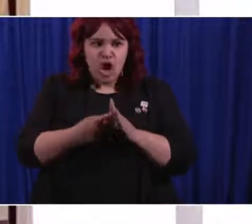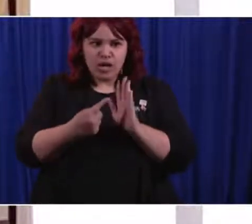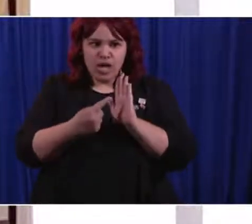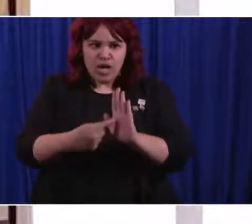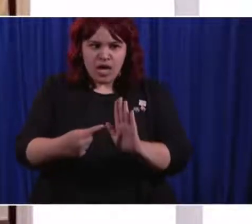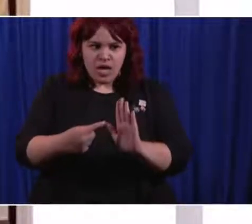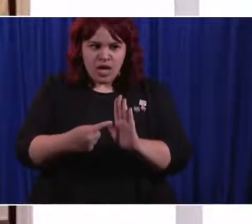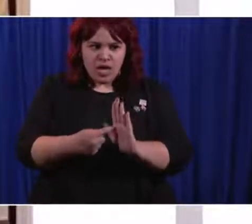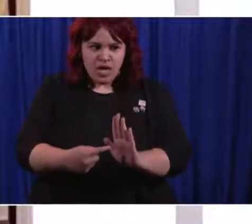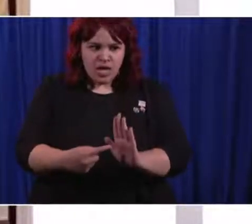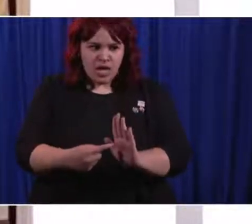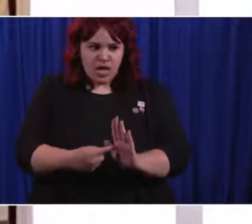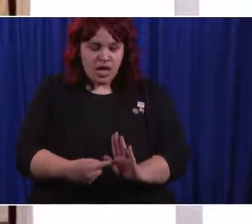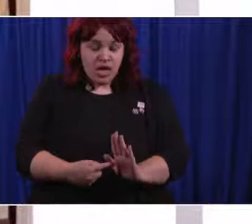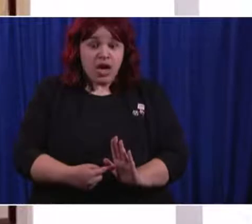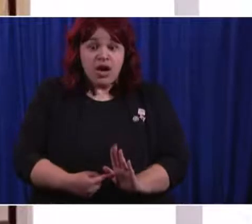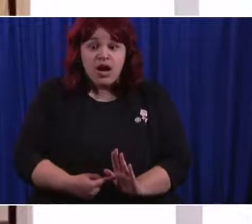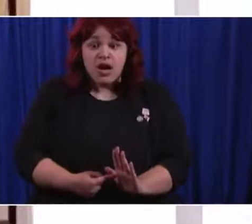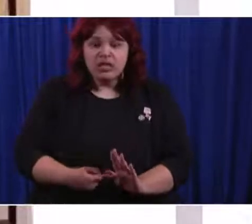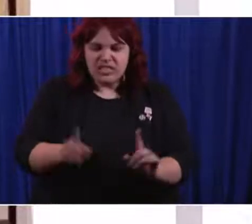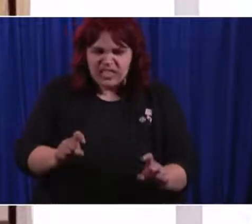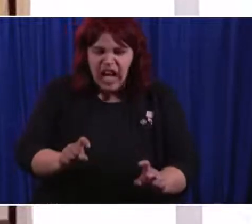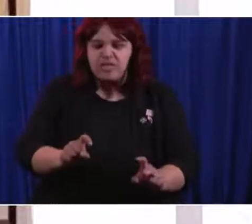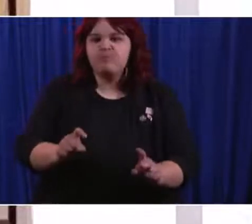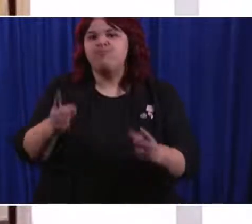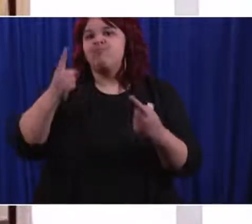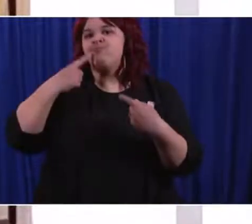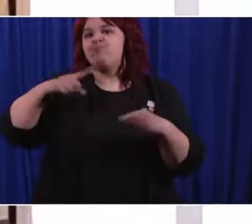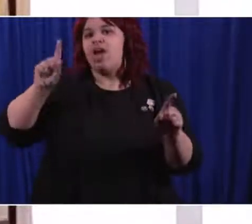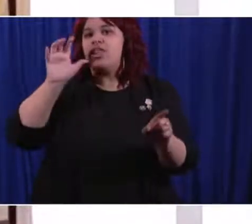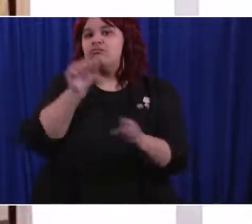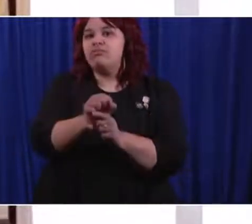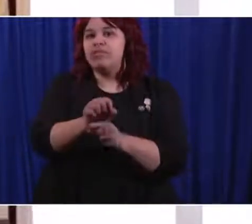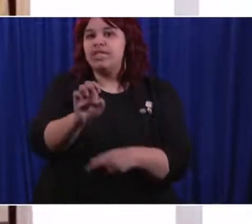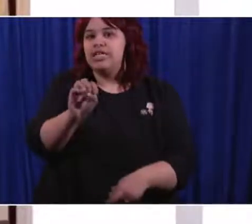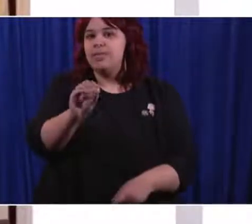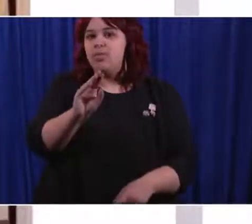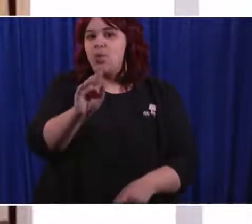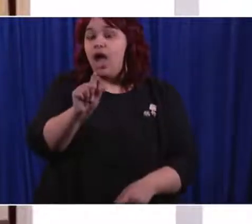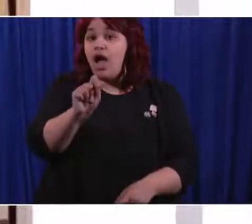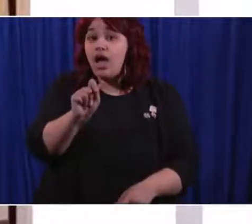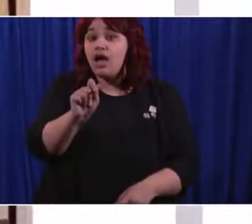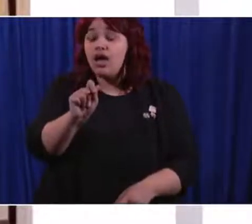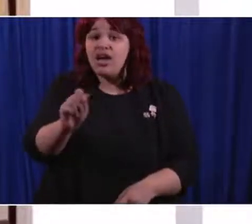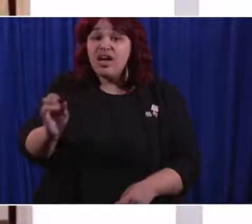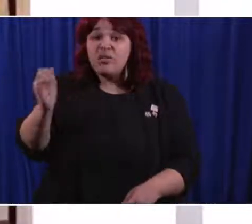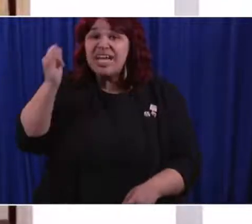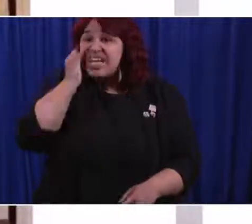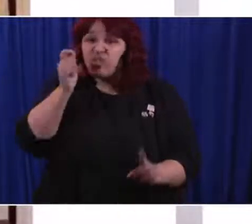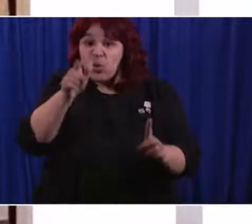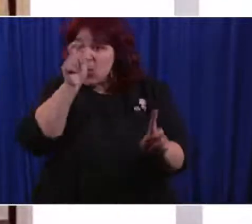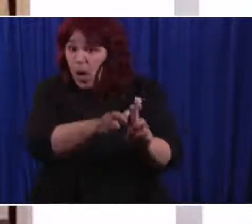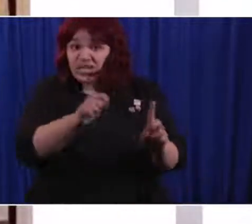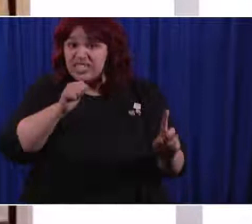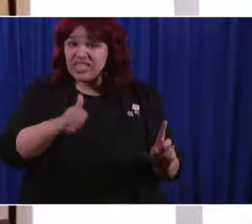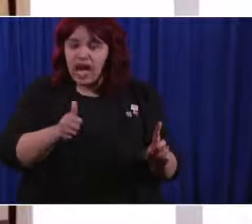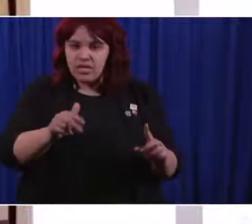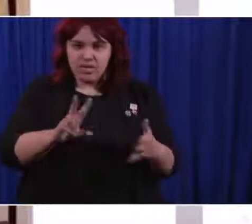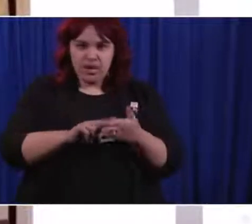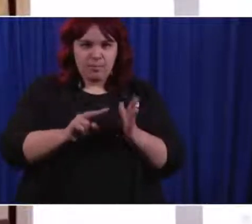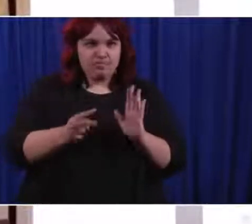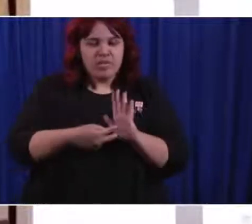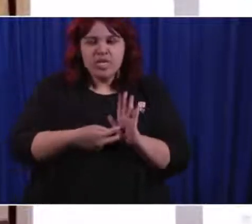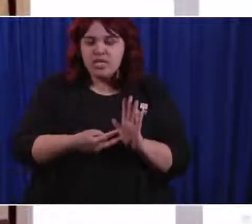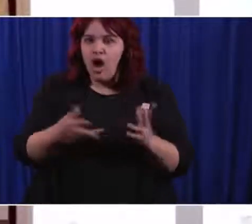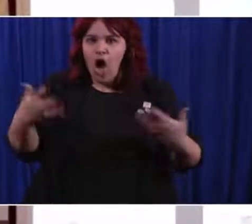our isolation or quarantine practices. So I think it's a very timely and